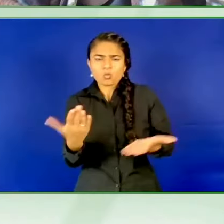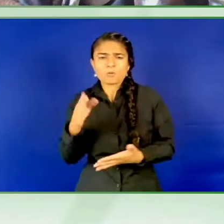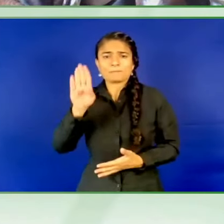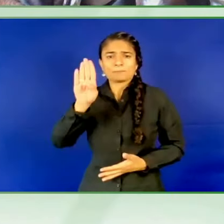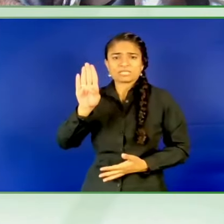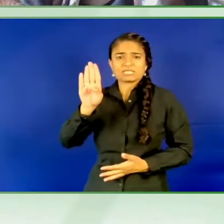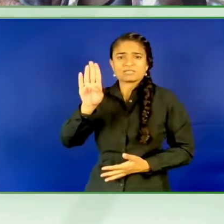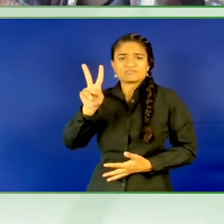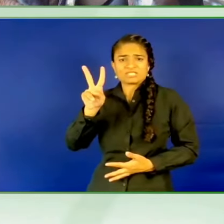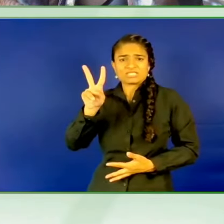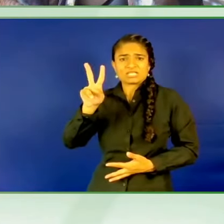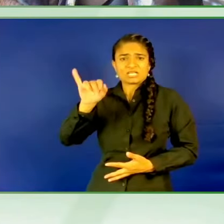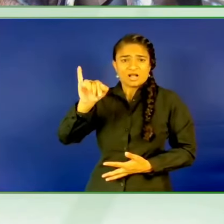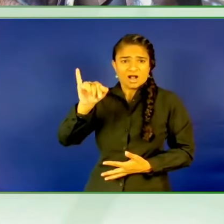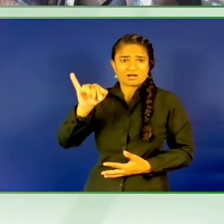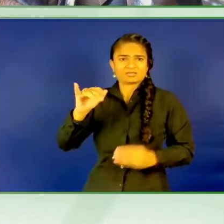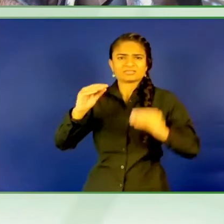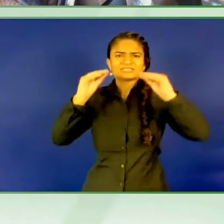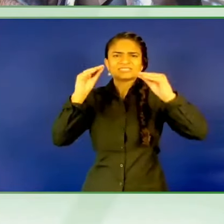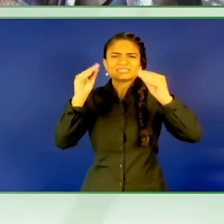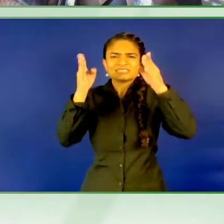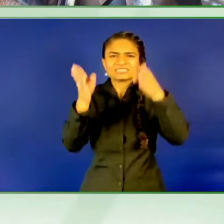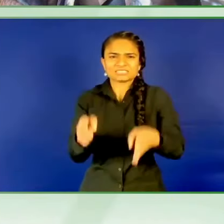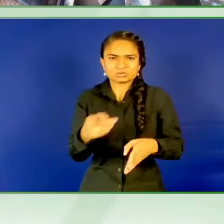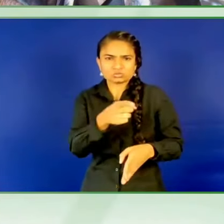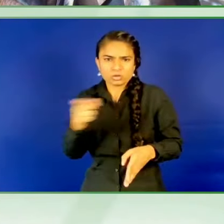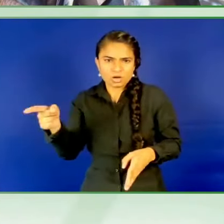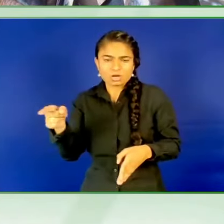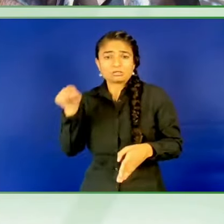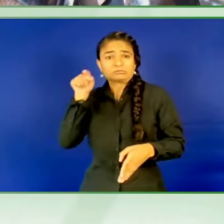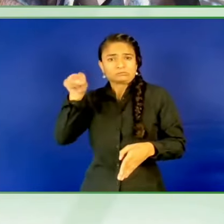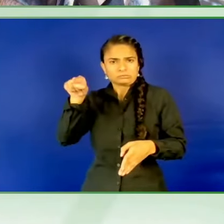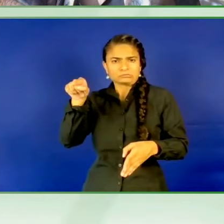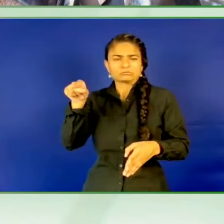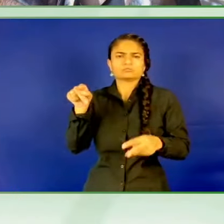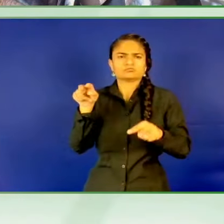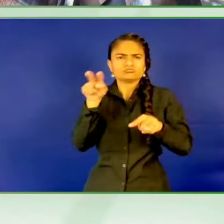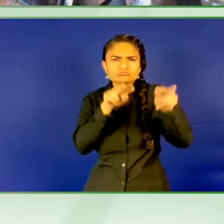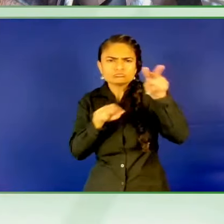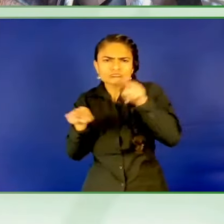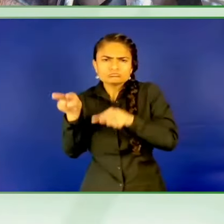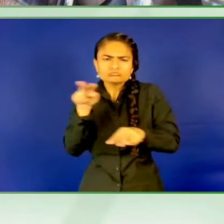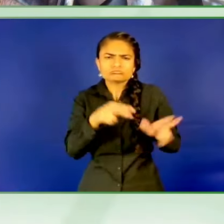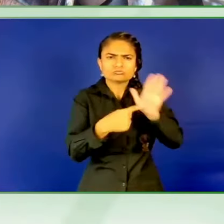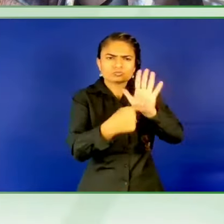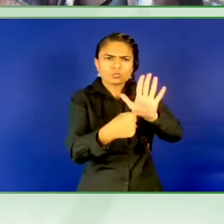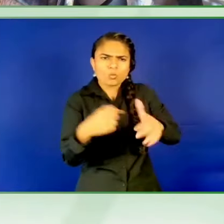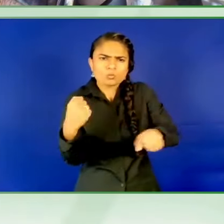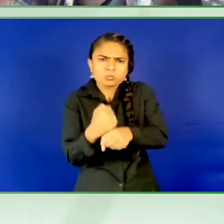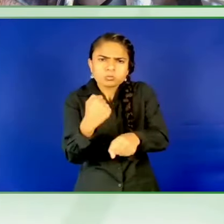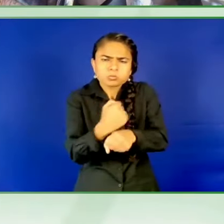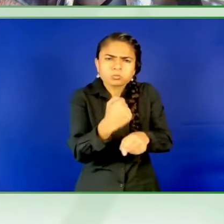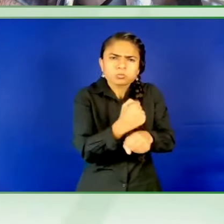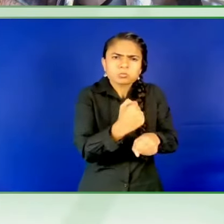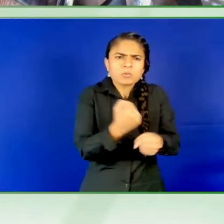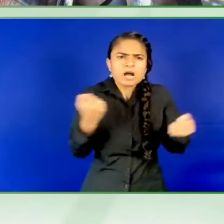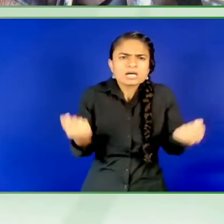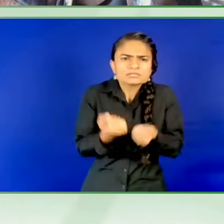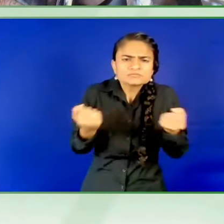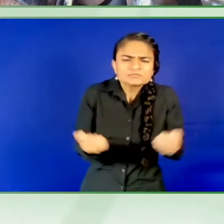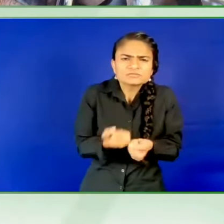with size and distance scale models of planets of the solar system, as it is shown in the right images that I'm